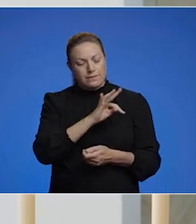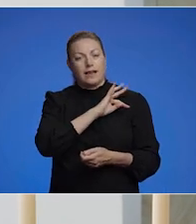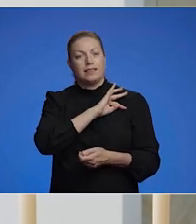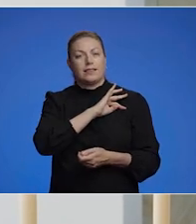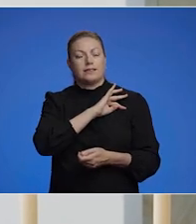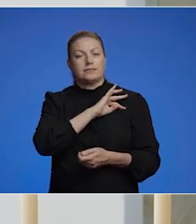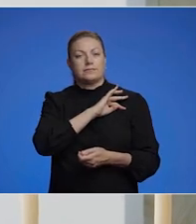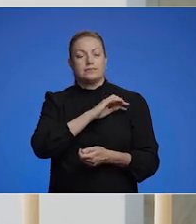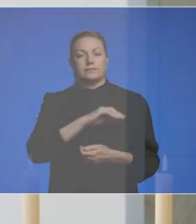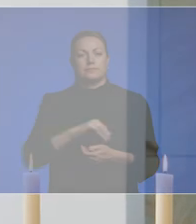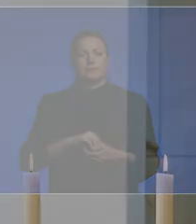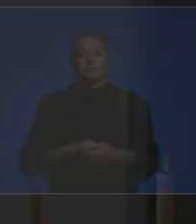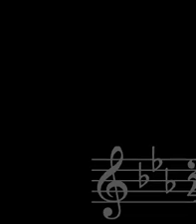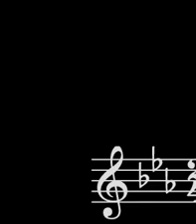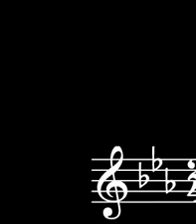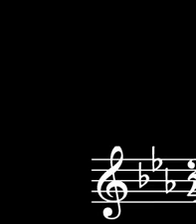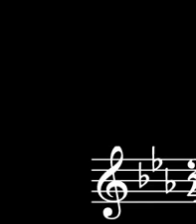The mystery of faith.